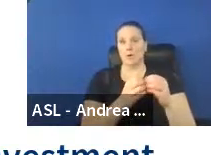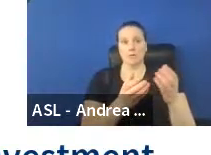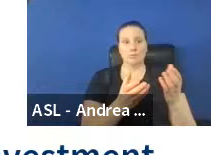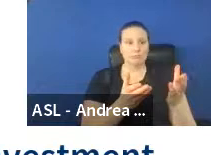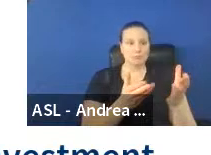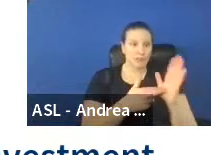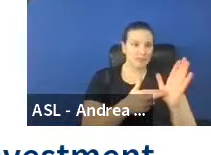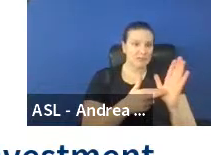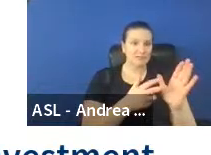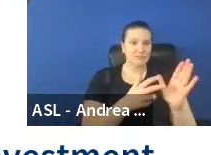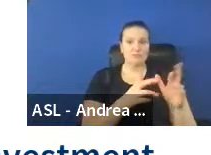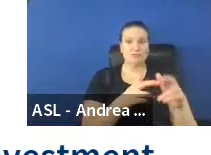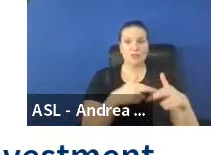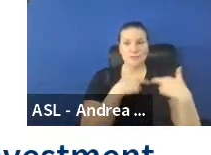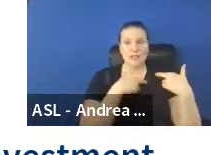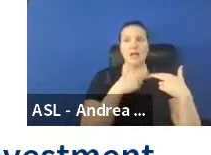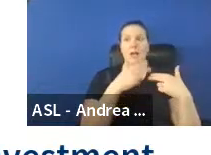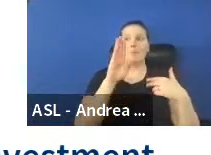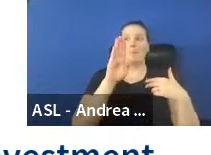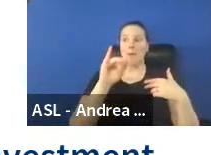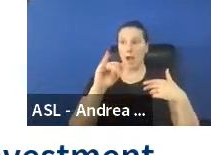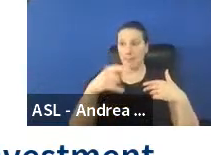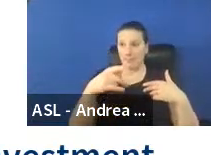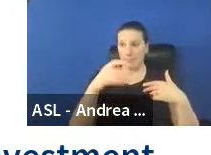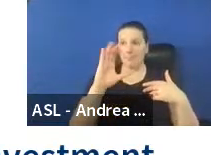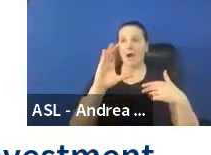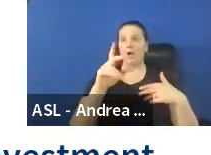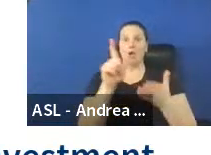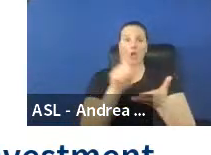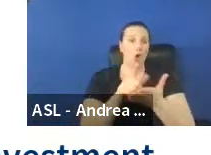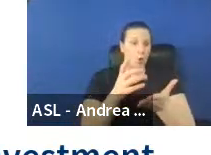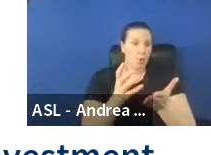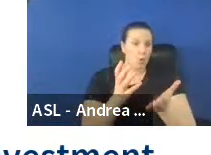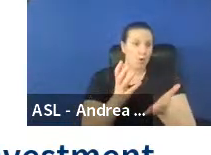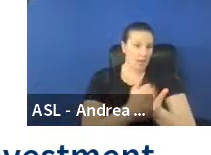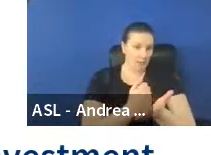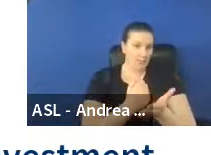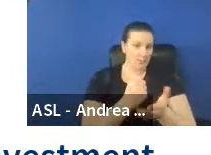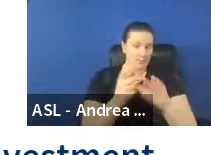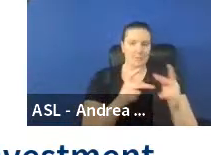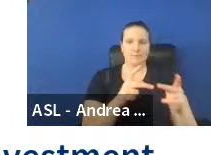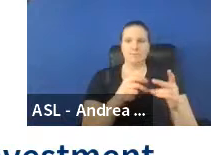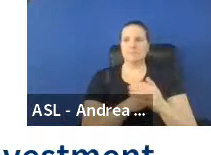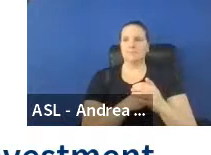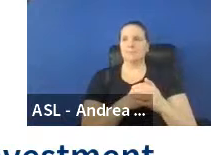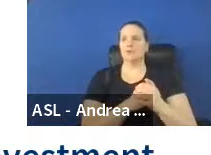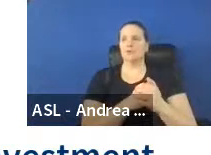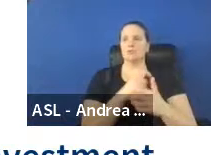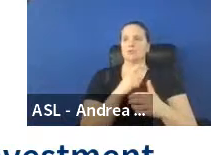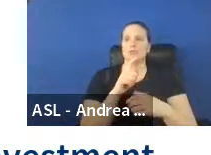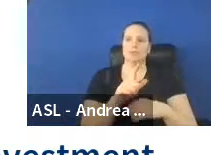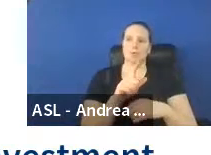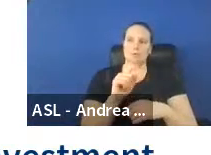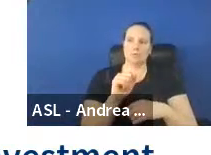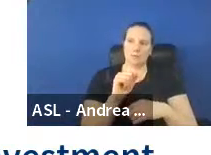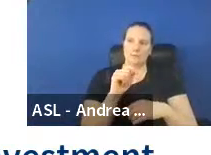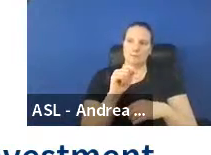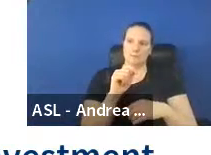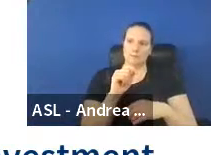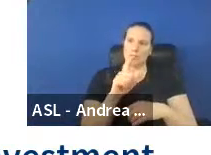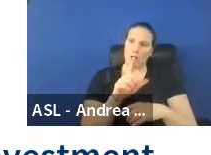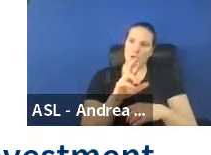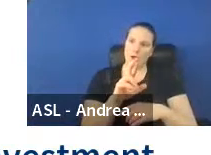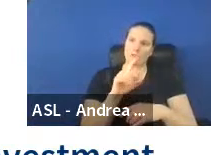including BIPOC and low-income populations. All the transit investments improve access to jobs, including BIPOC